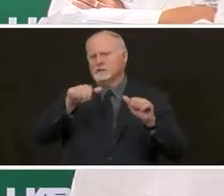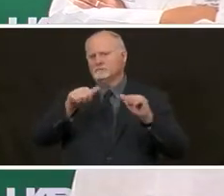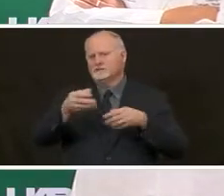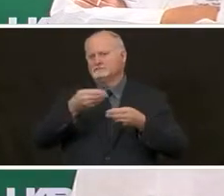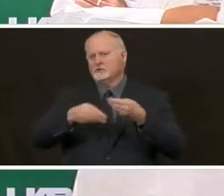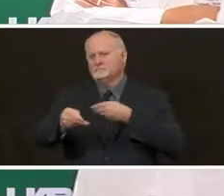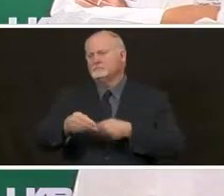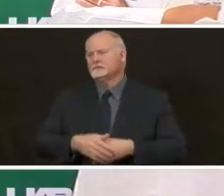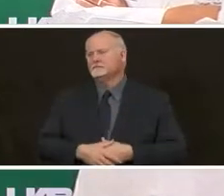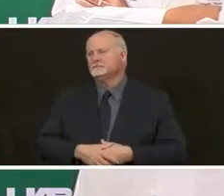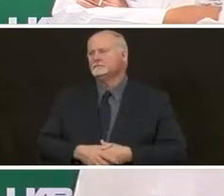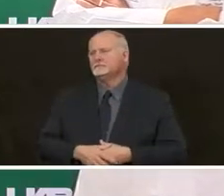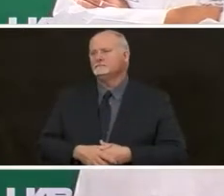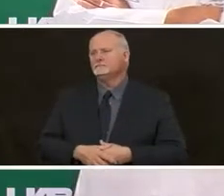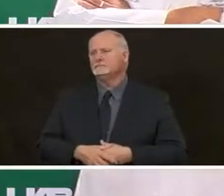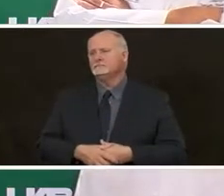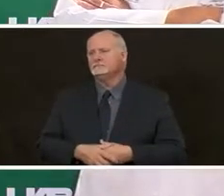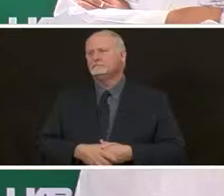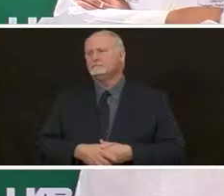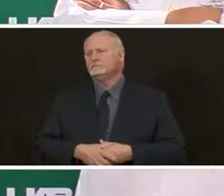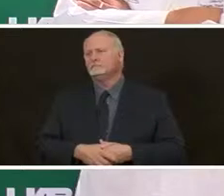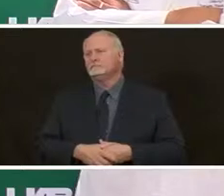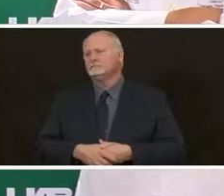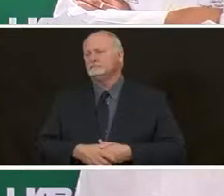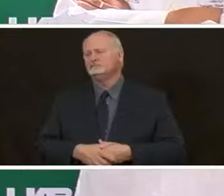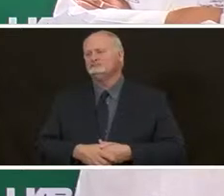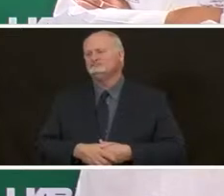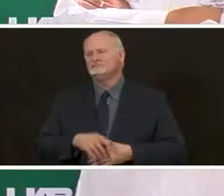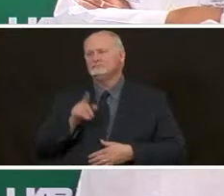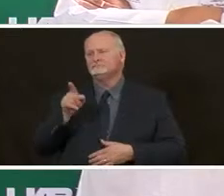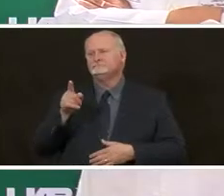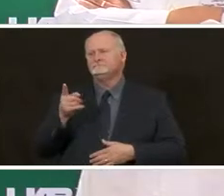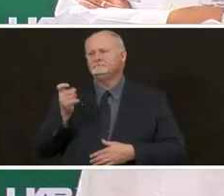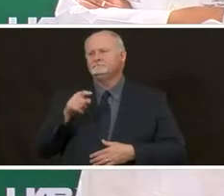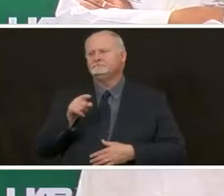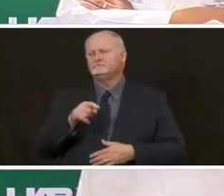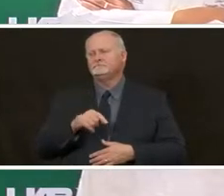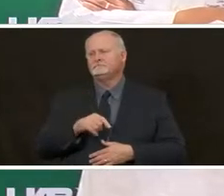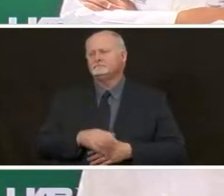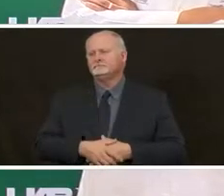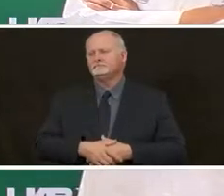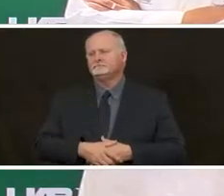Ilya Kolmanovsky, you can unmute and ask your question. Please state your affiliation.